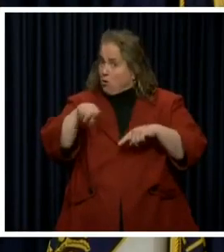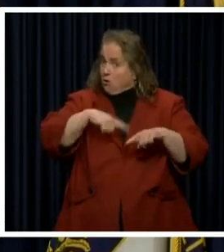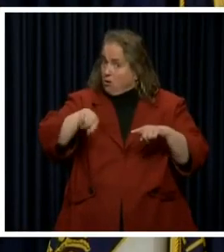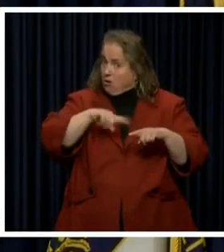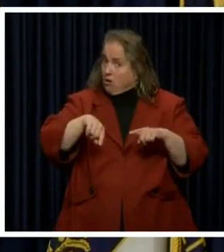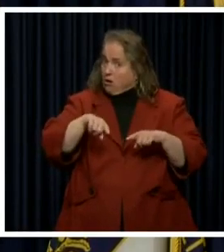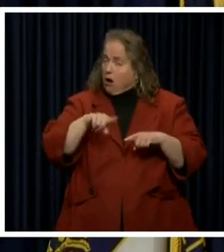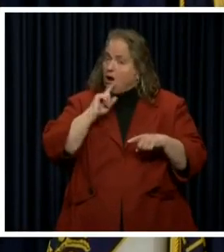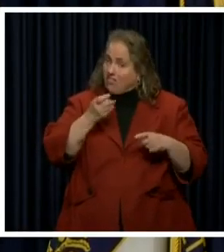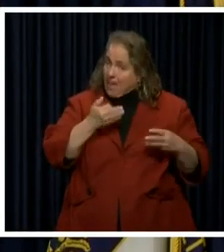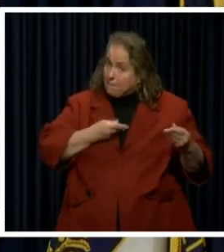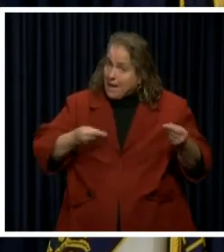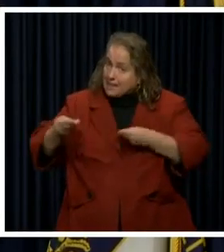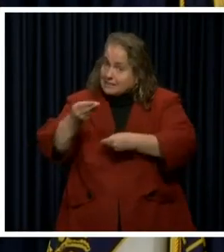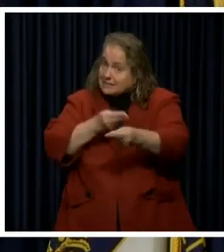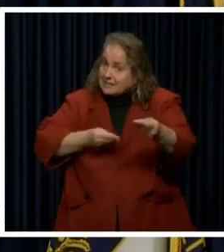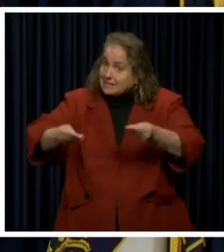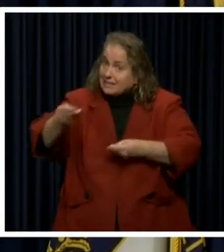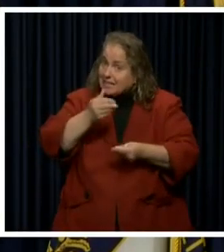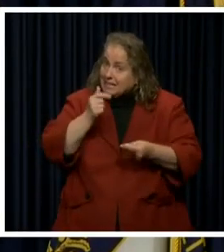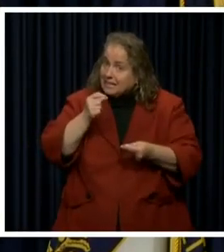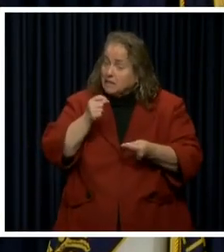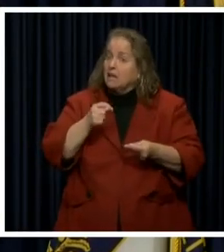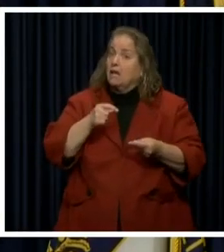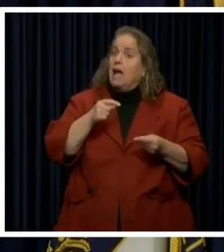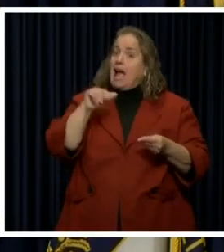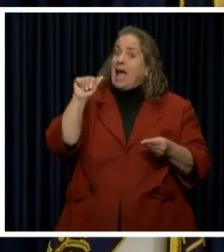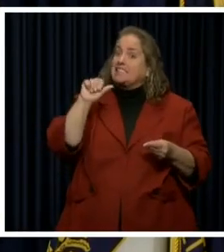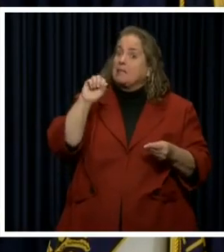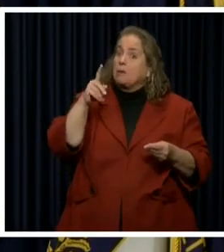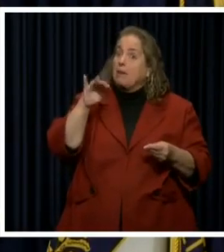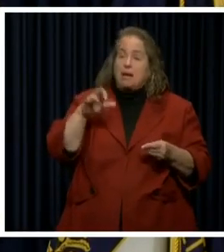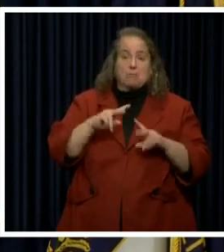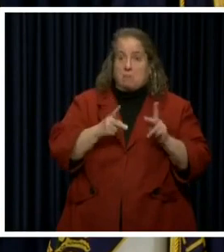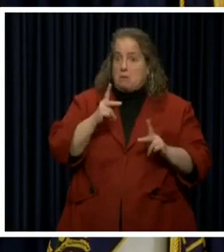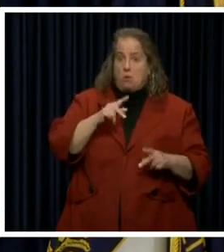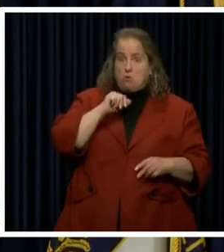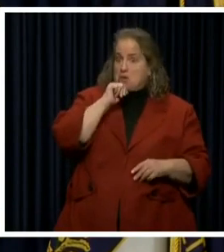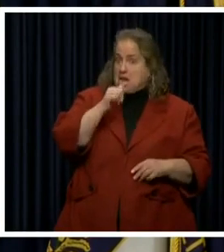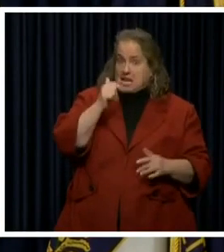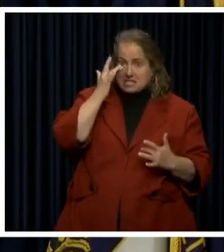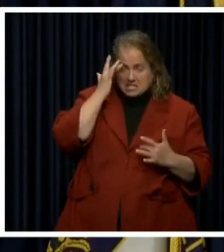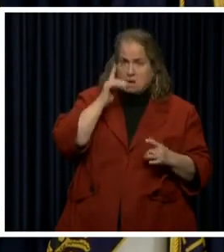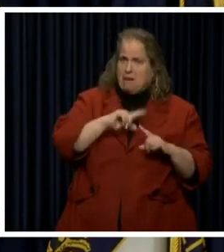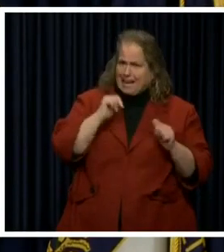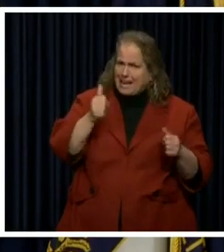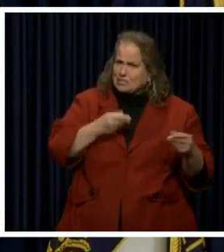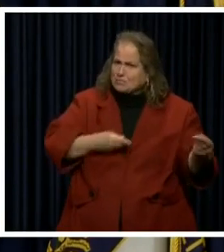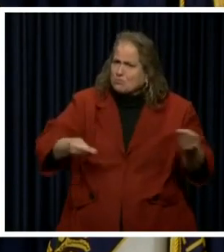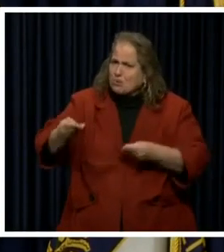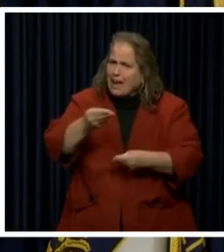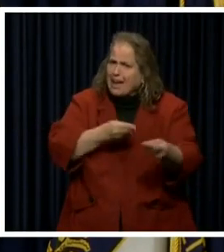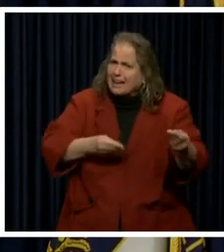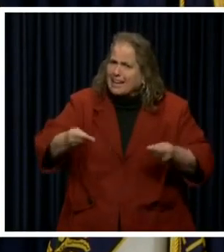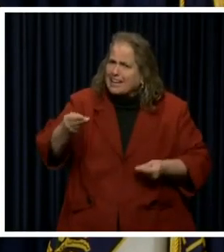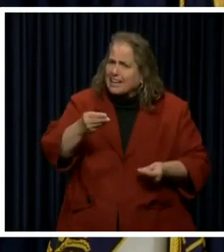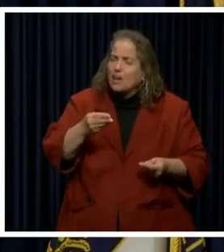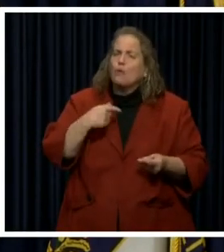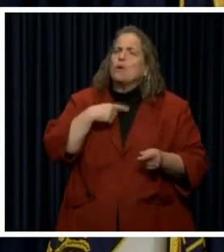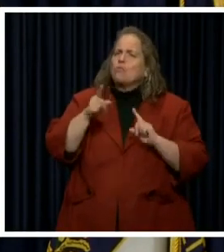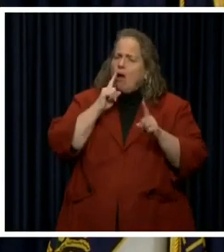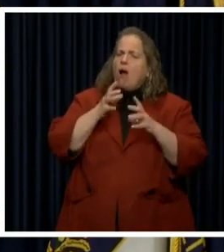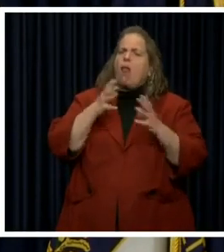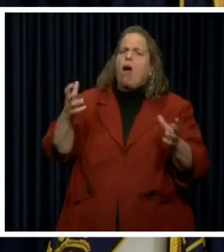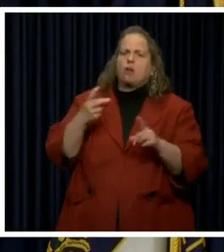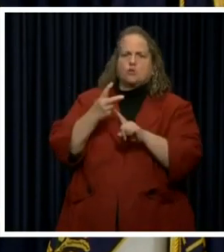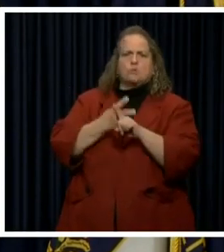asymptomatic people and how it can be spread. And just important for us to remember, and we talked a lot about it 2 months ago,